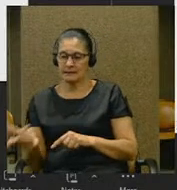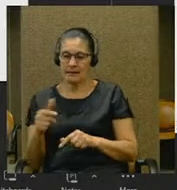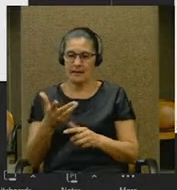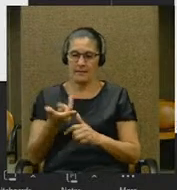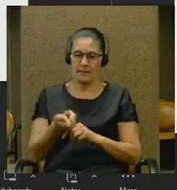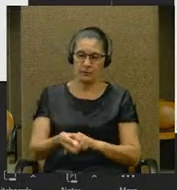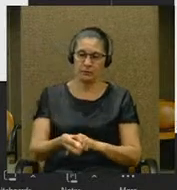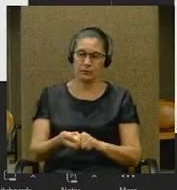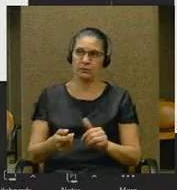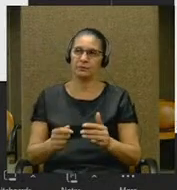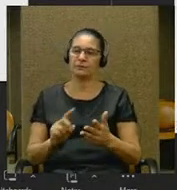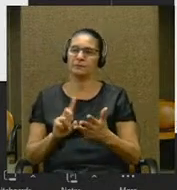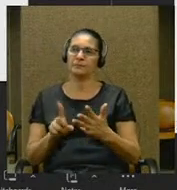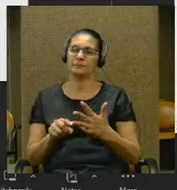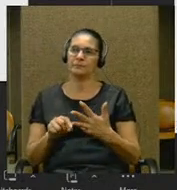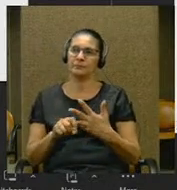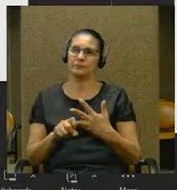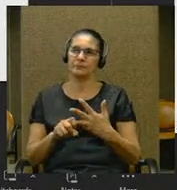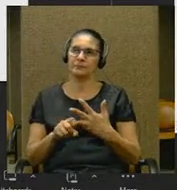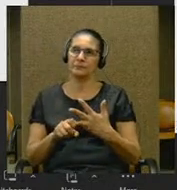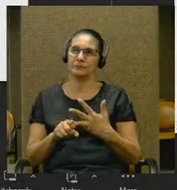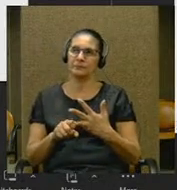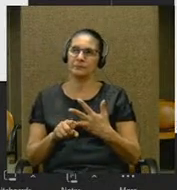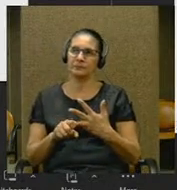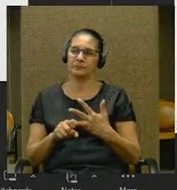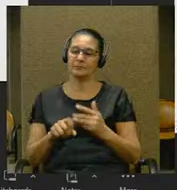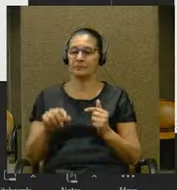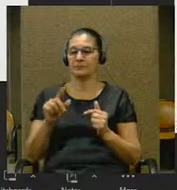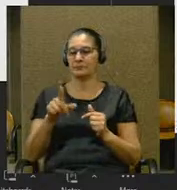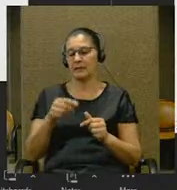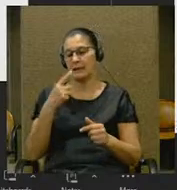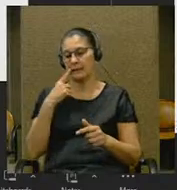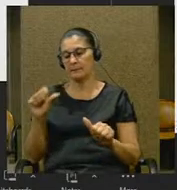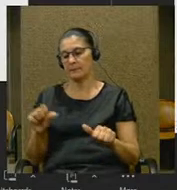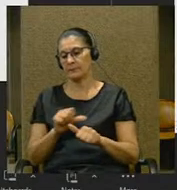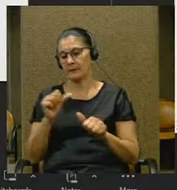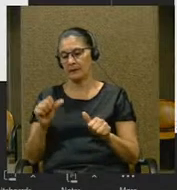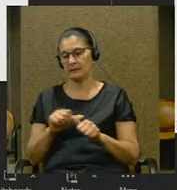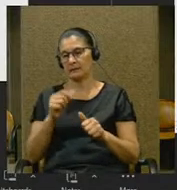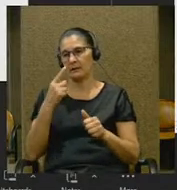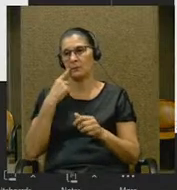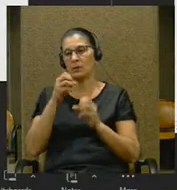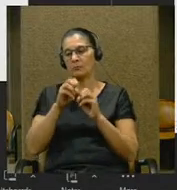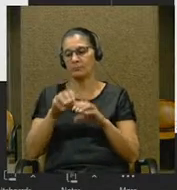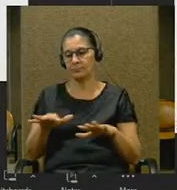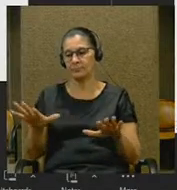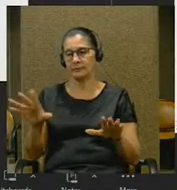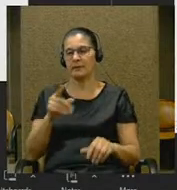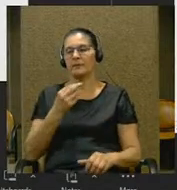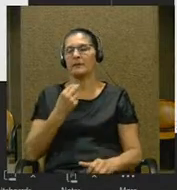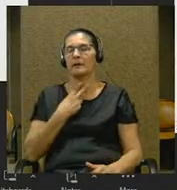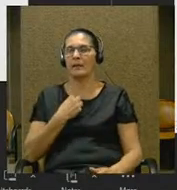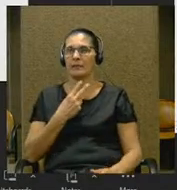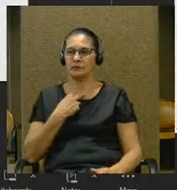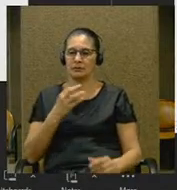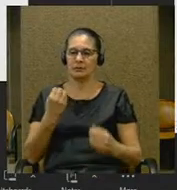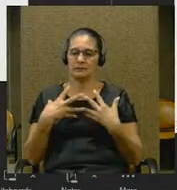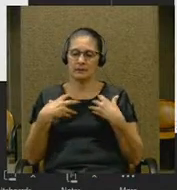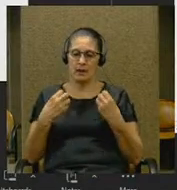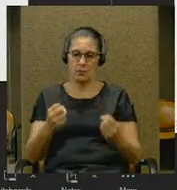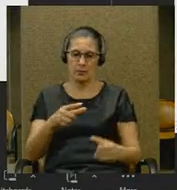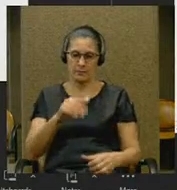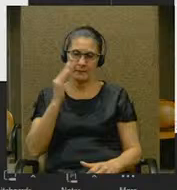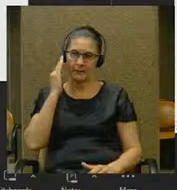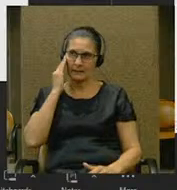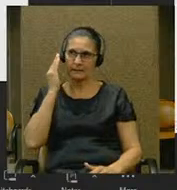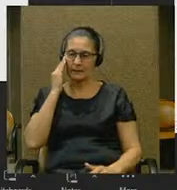health. This is being coordinated by what has now we established